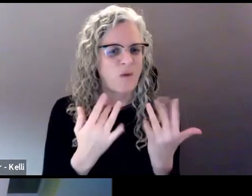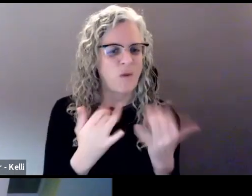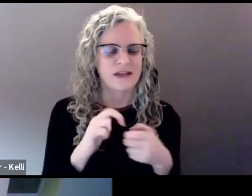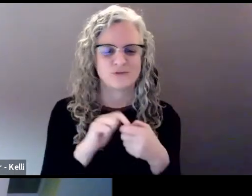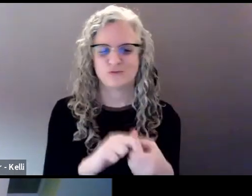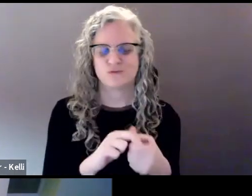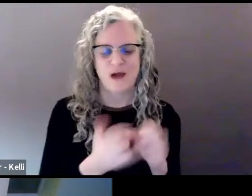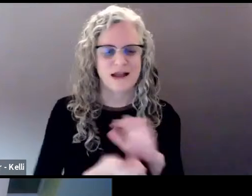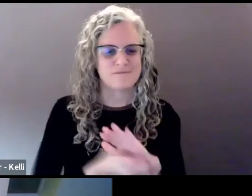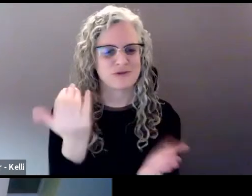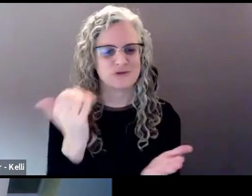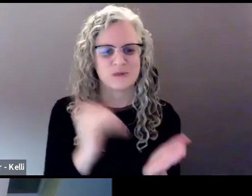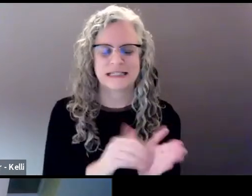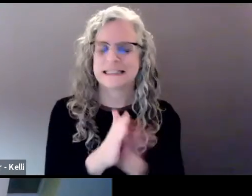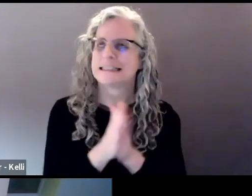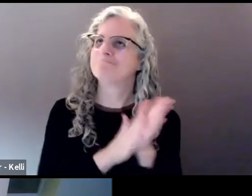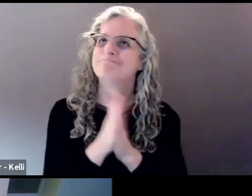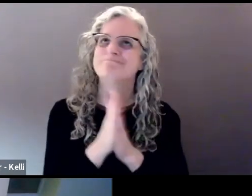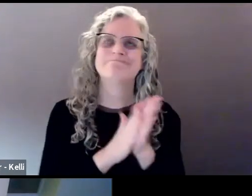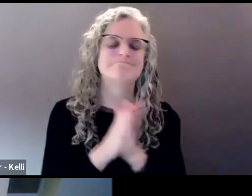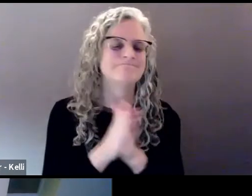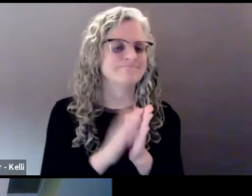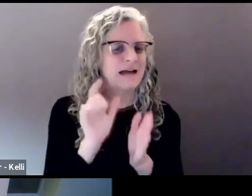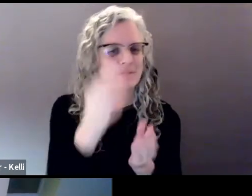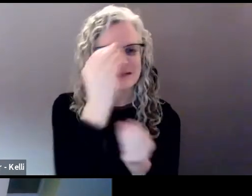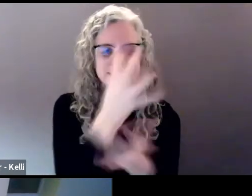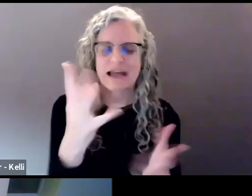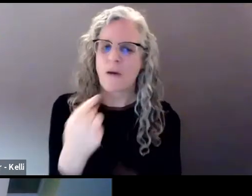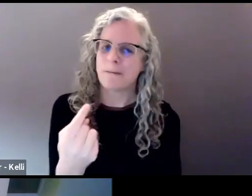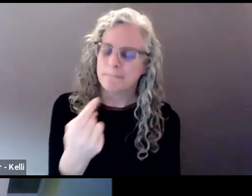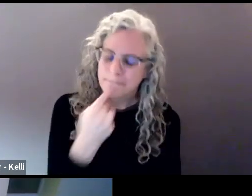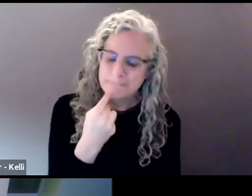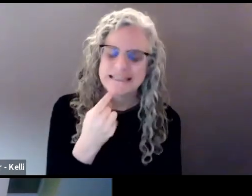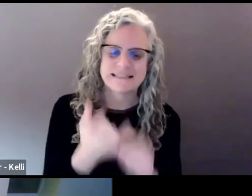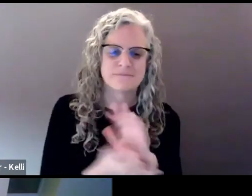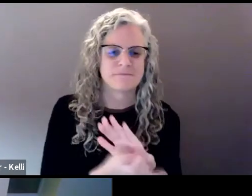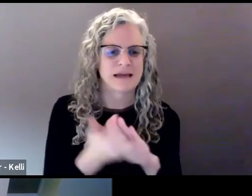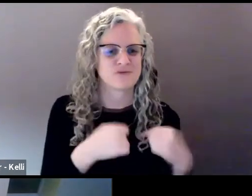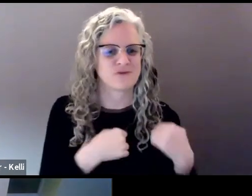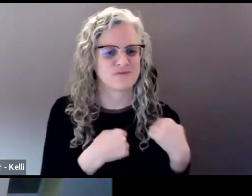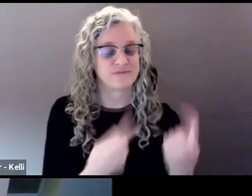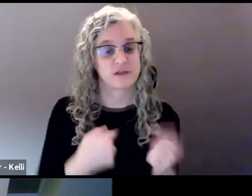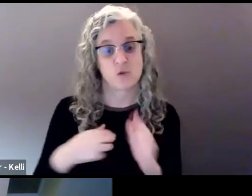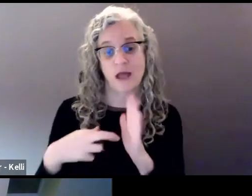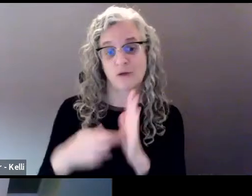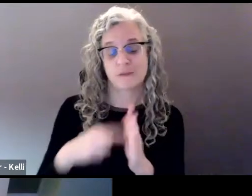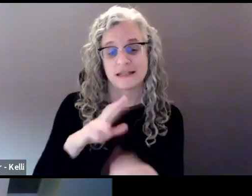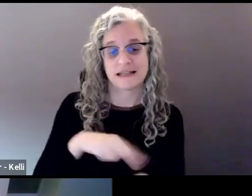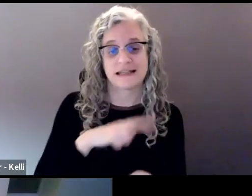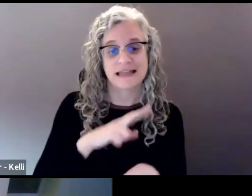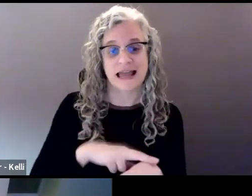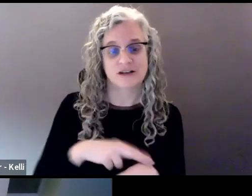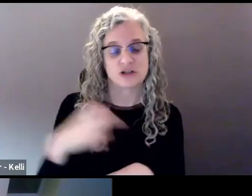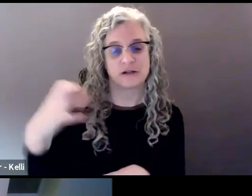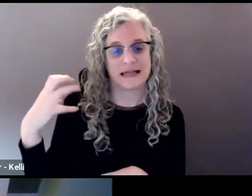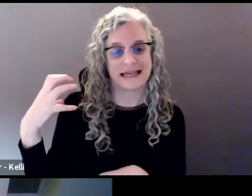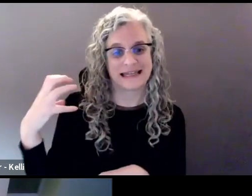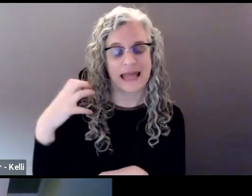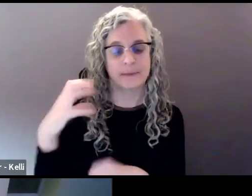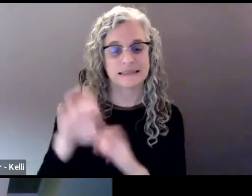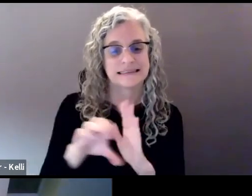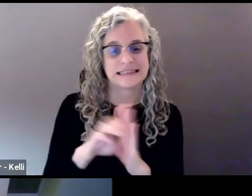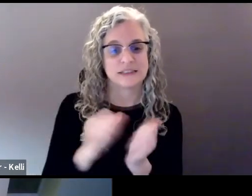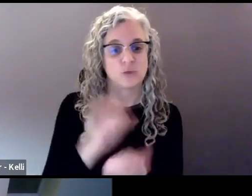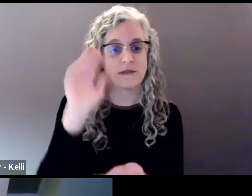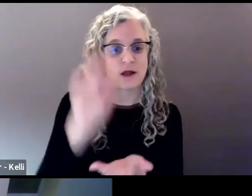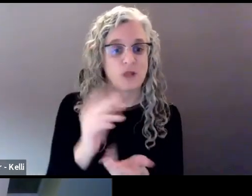again. I have to say that. I've missed it. And I'm representing the National Capital Citizens with Low Vision,